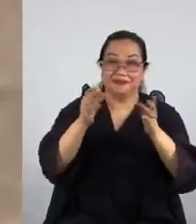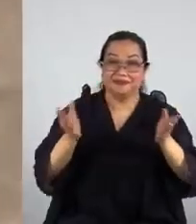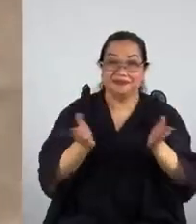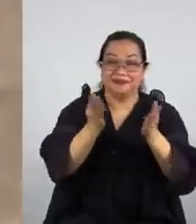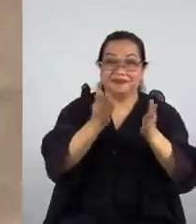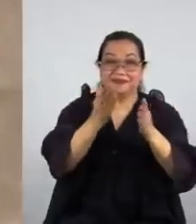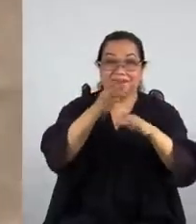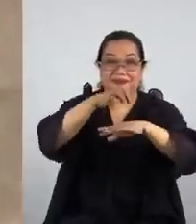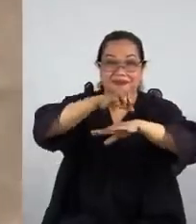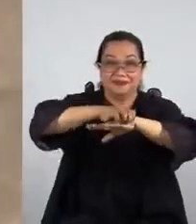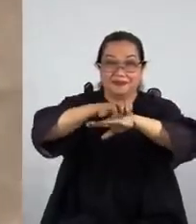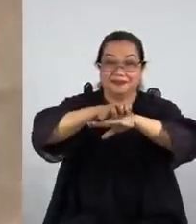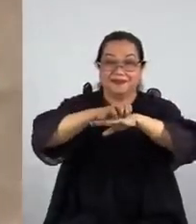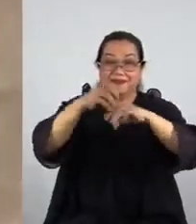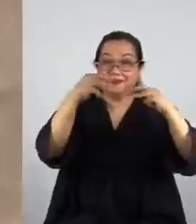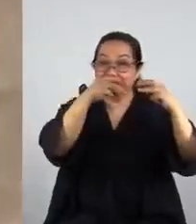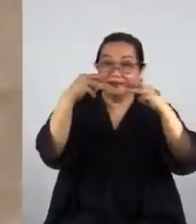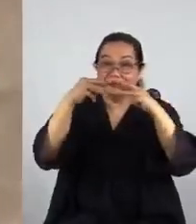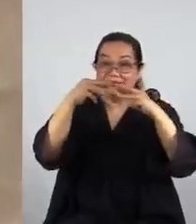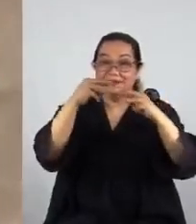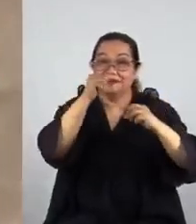England to fight and endure.